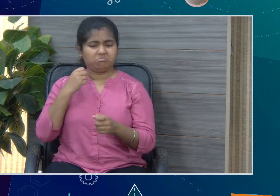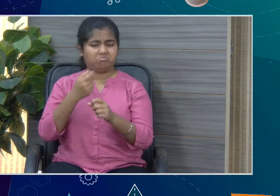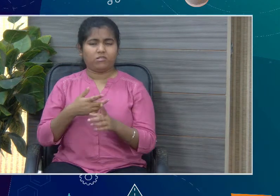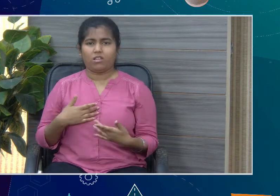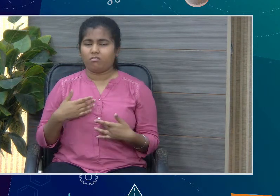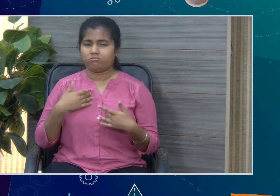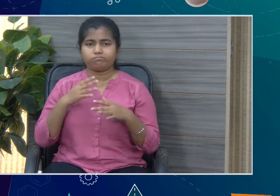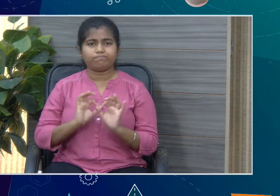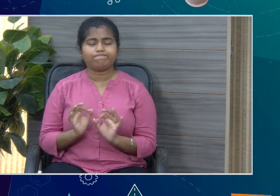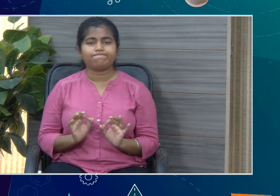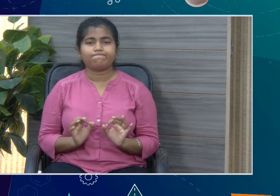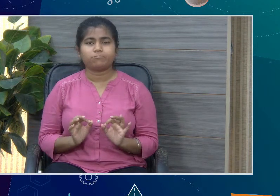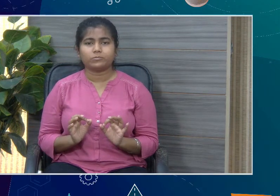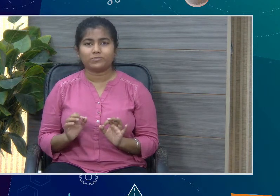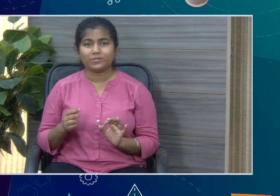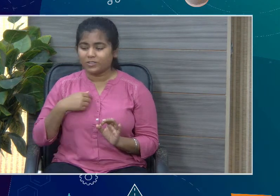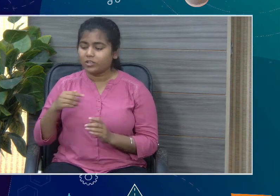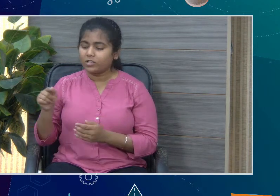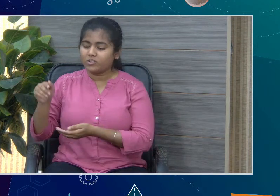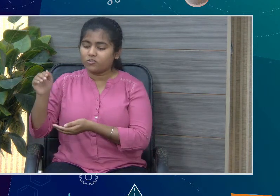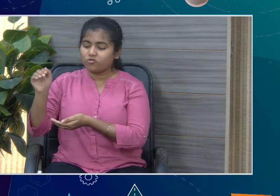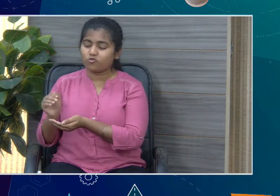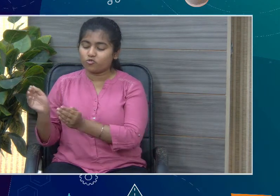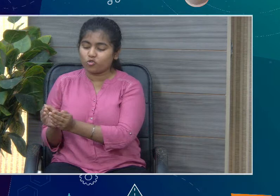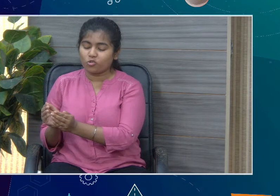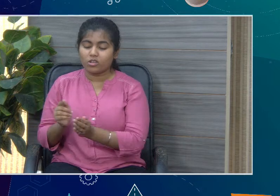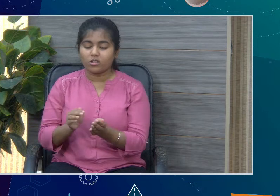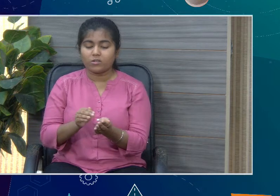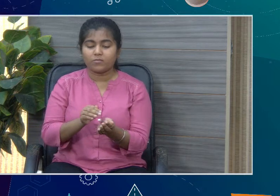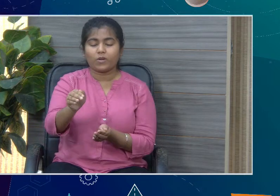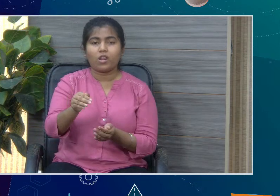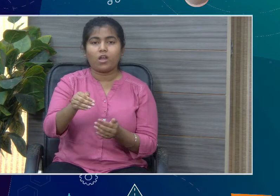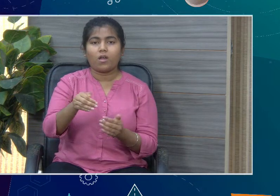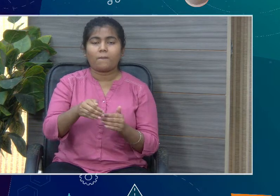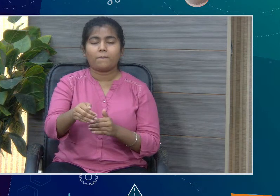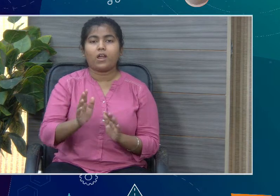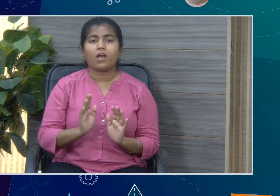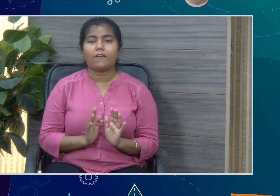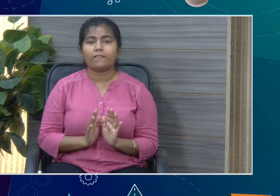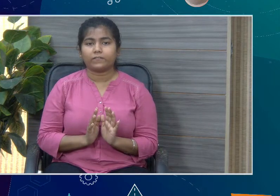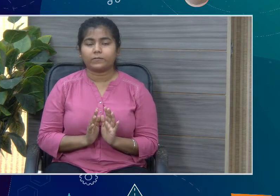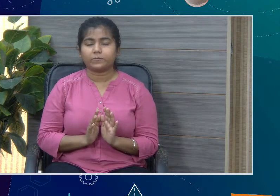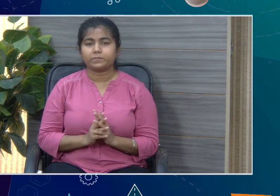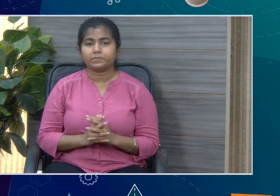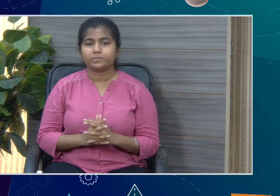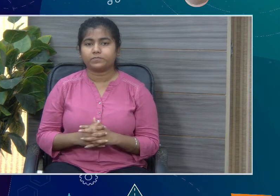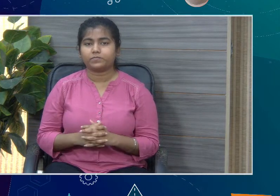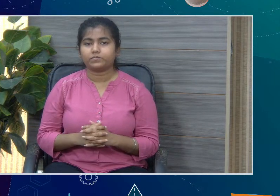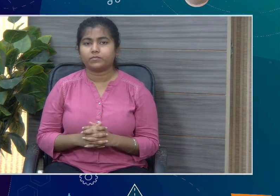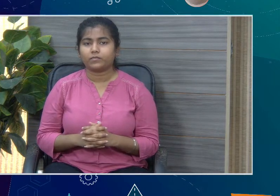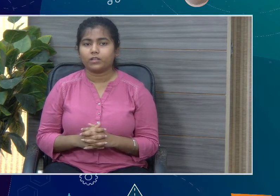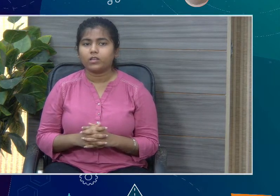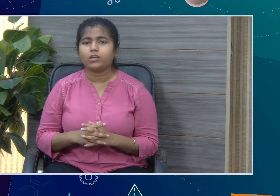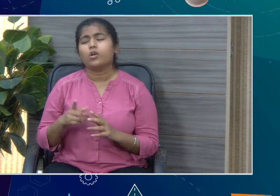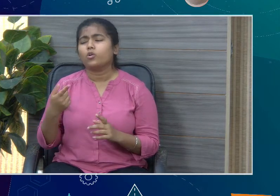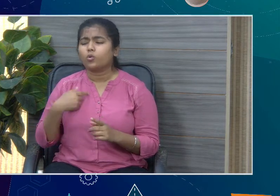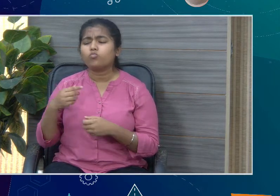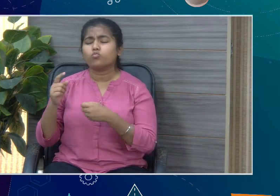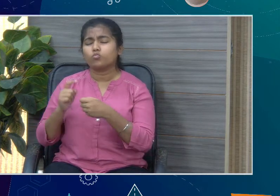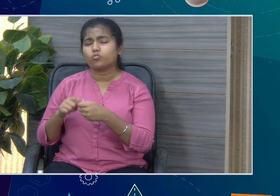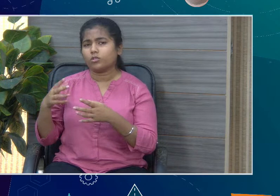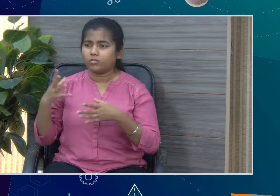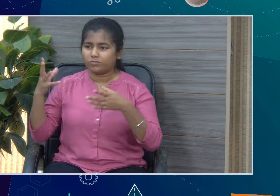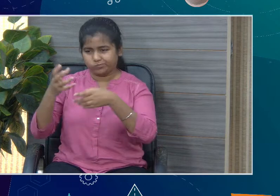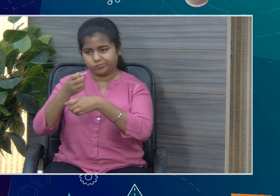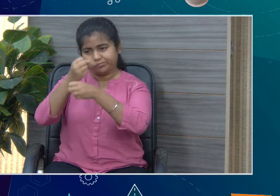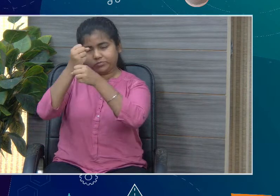was bigger in size. So can you please summarize this story in short? Yes. Let us see it on our